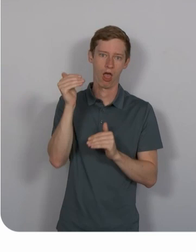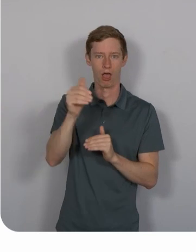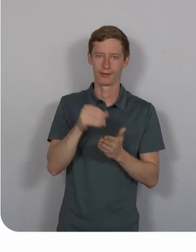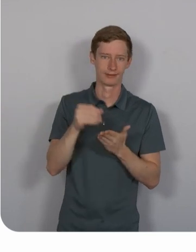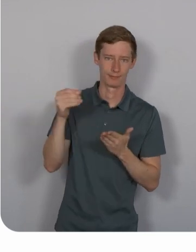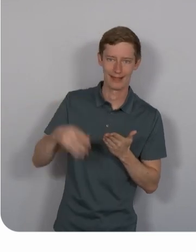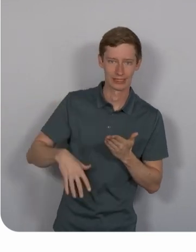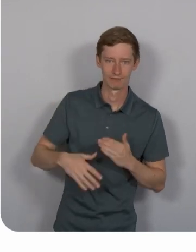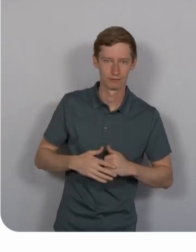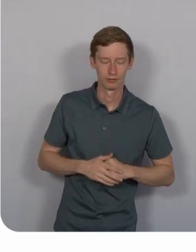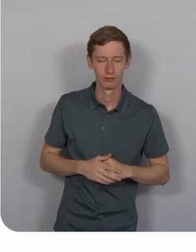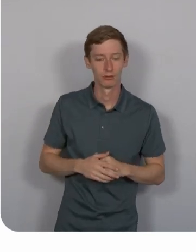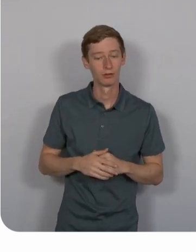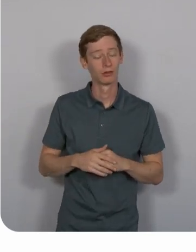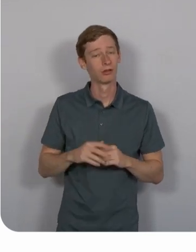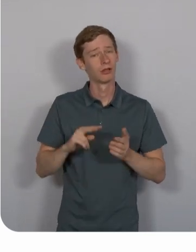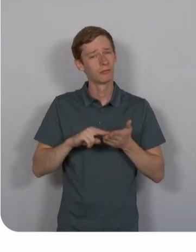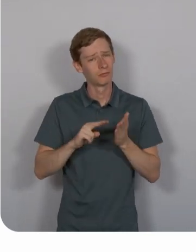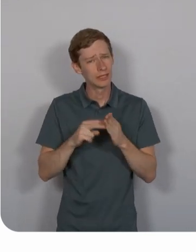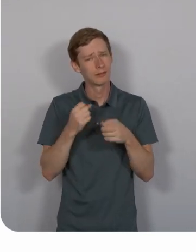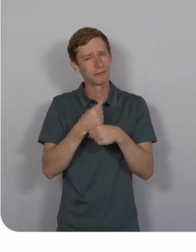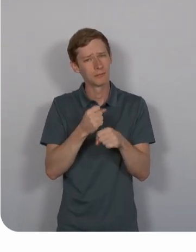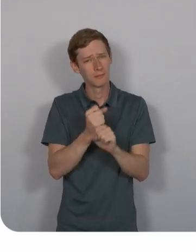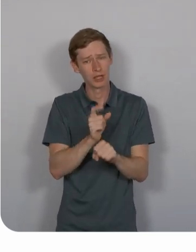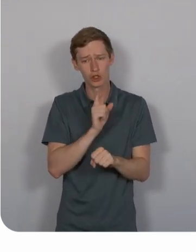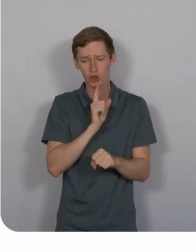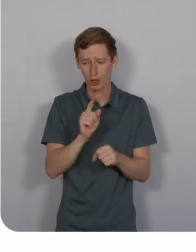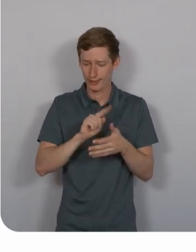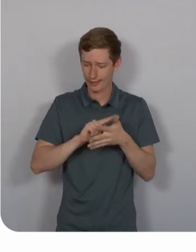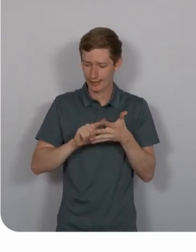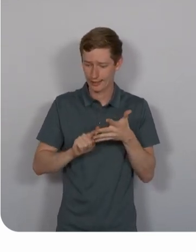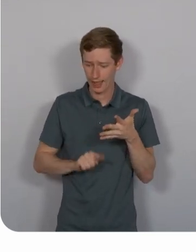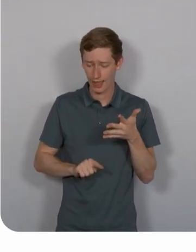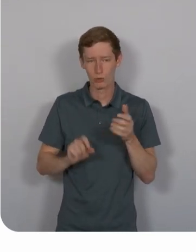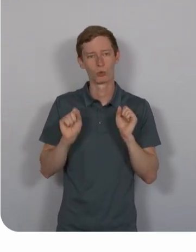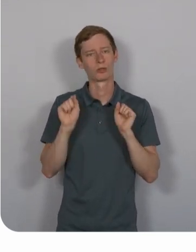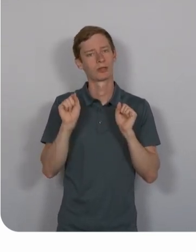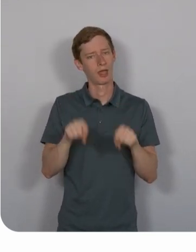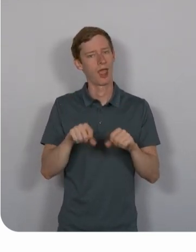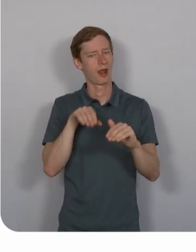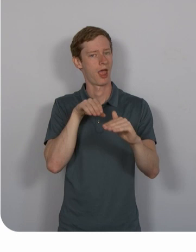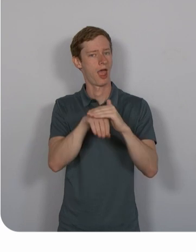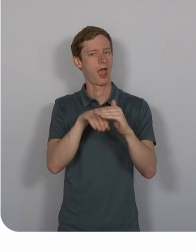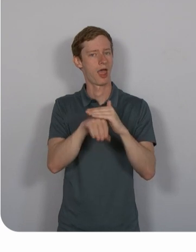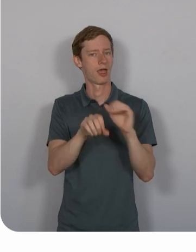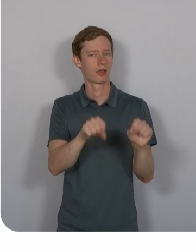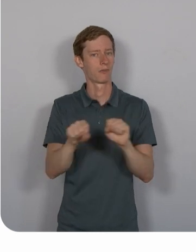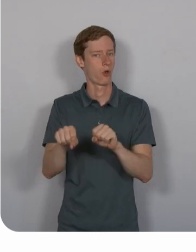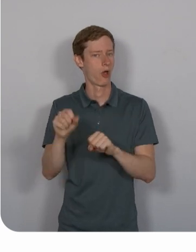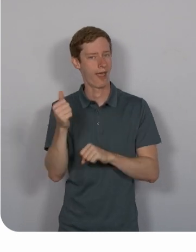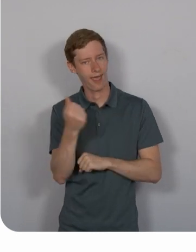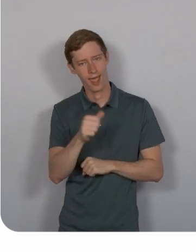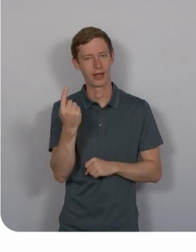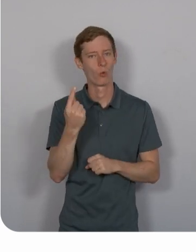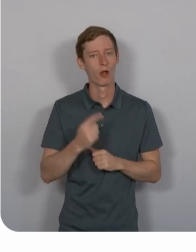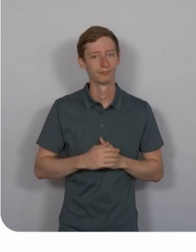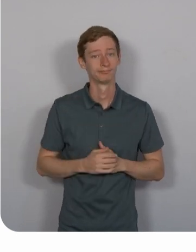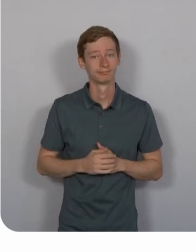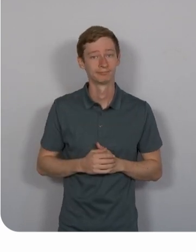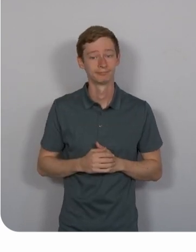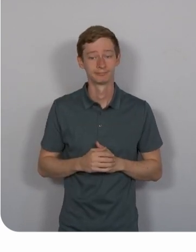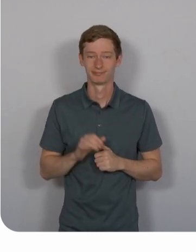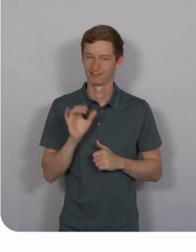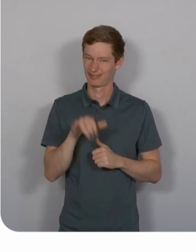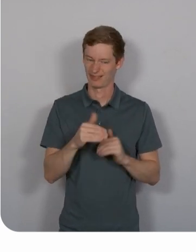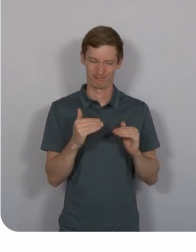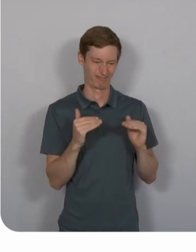the groundbreaking innovations, but on making sure that these things are going to be accessible to everyone. Because to us, that is just as important as advancing the